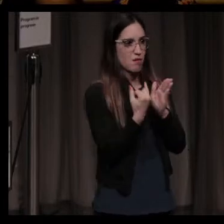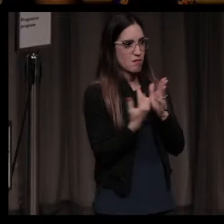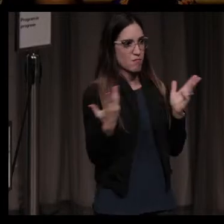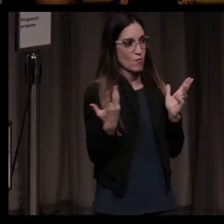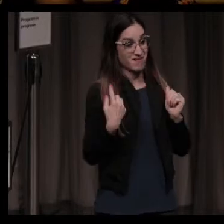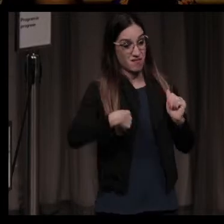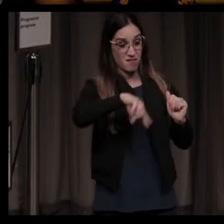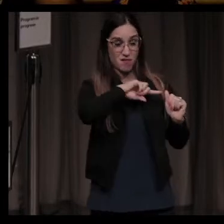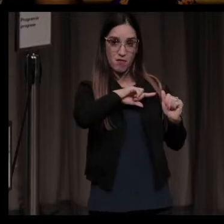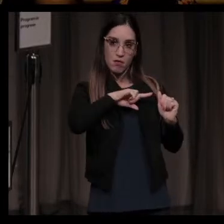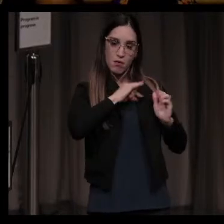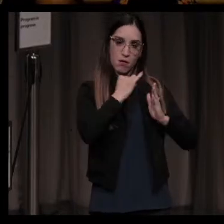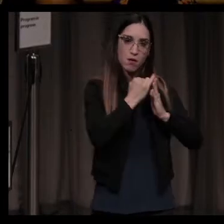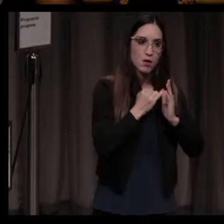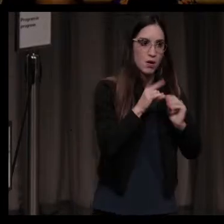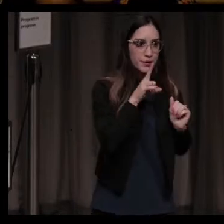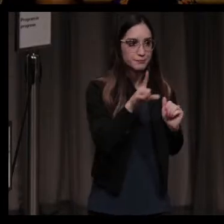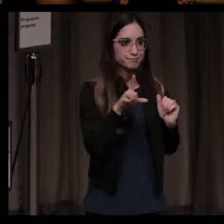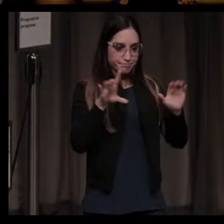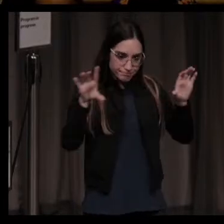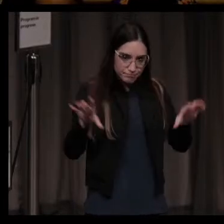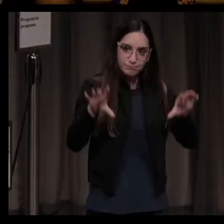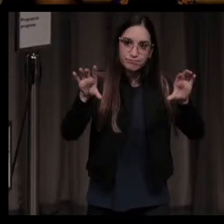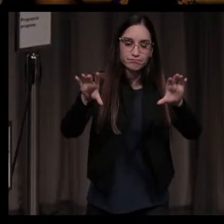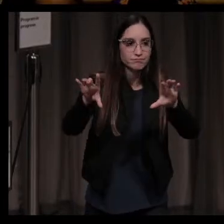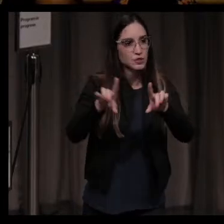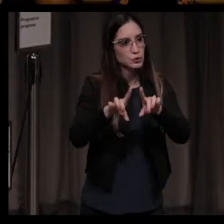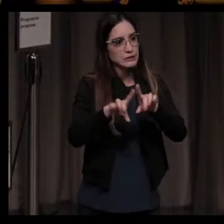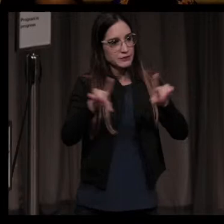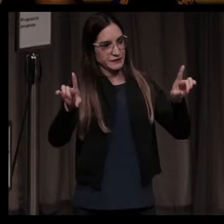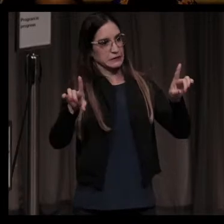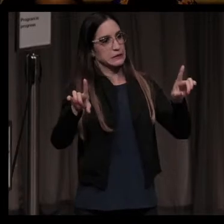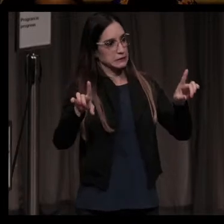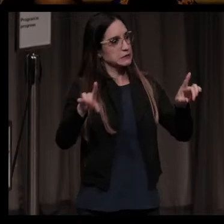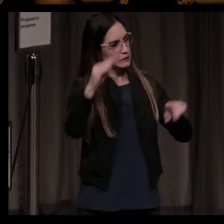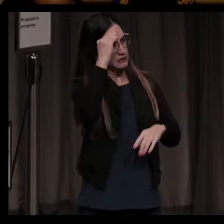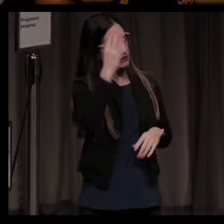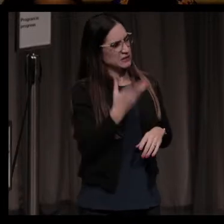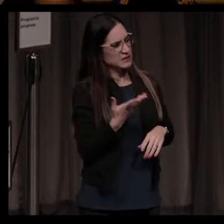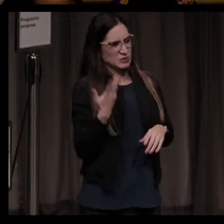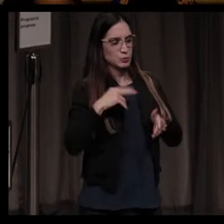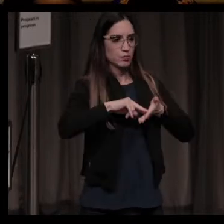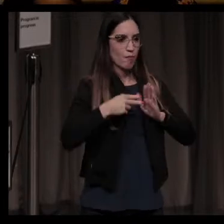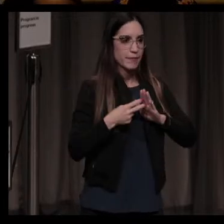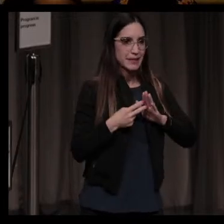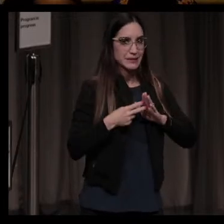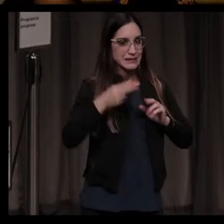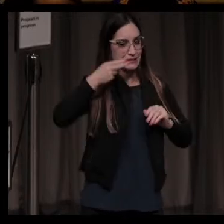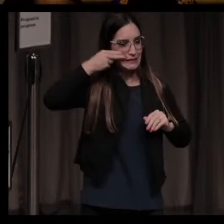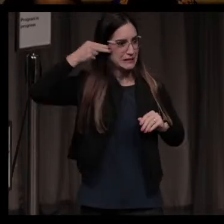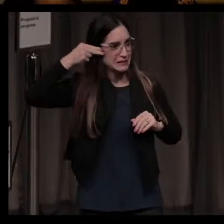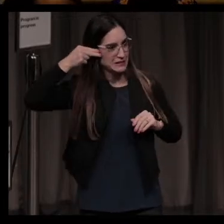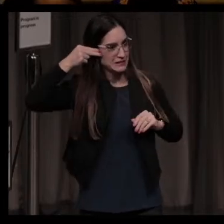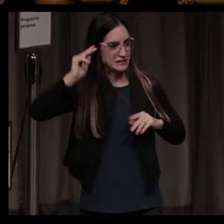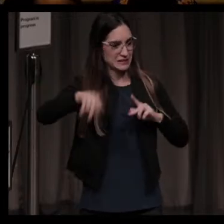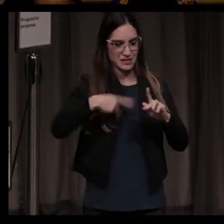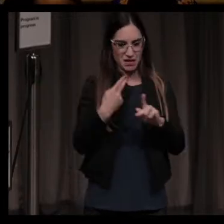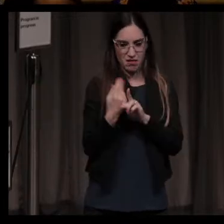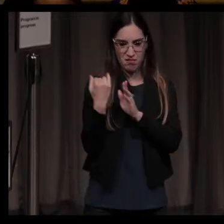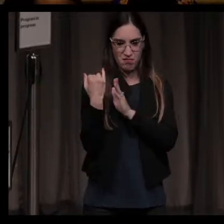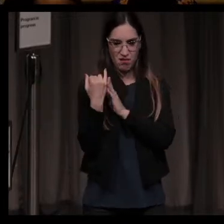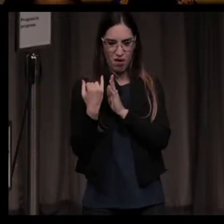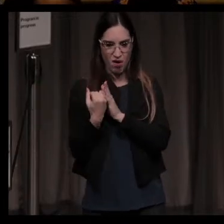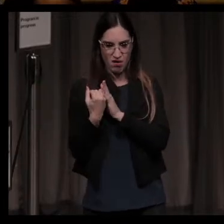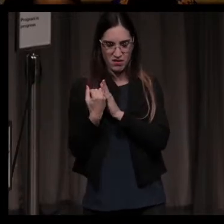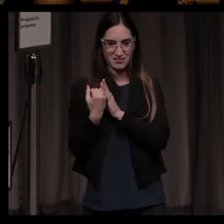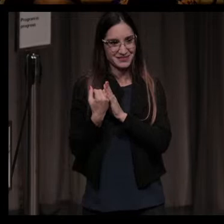our art is fundamentally exoticized. And I say that in the sense of indigenous contemporary art is often removed